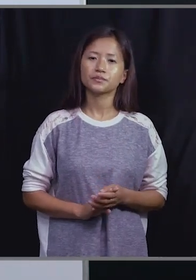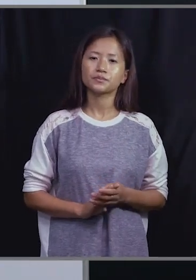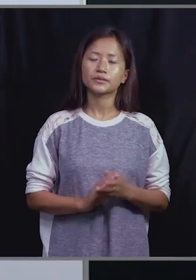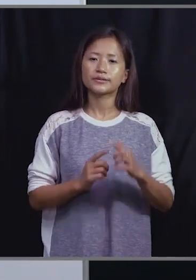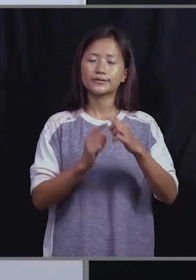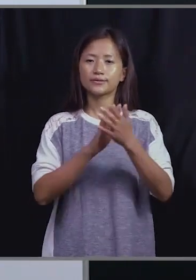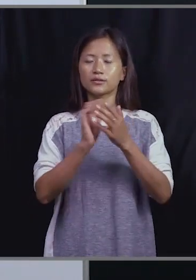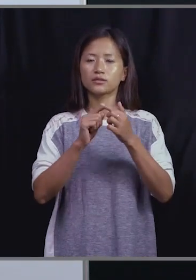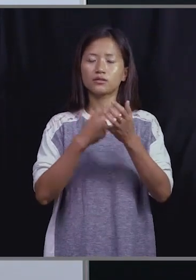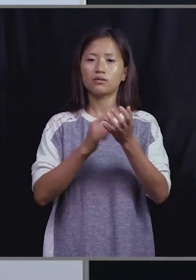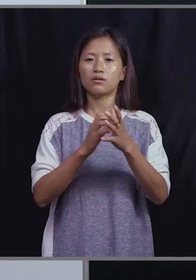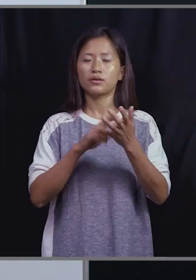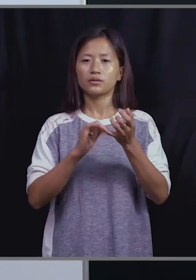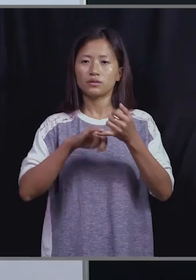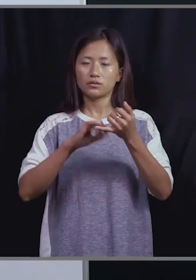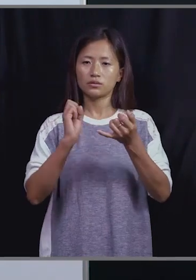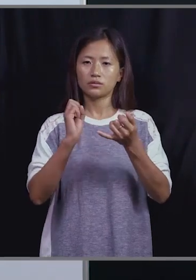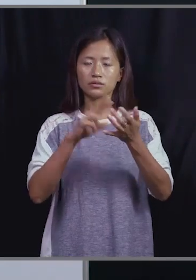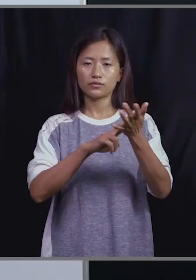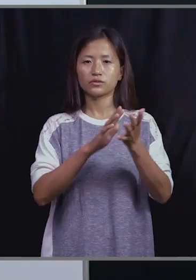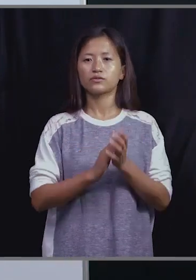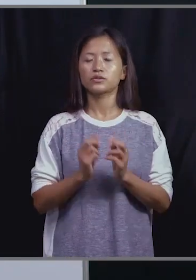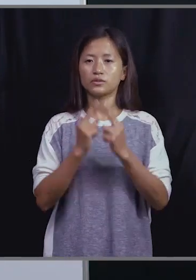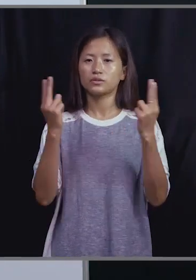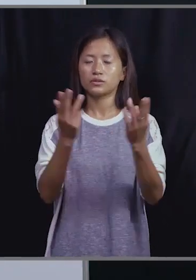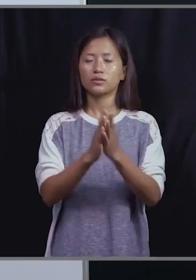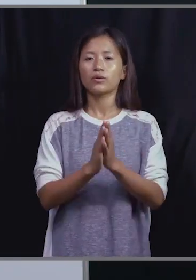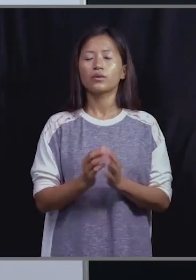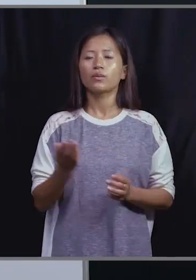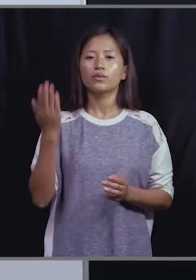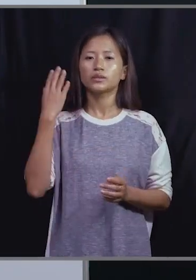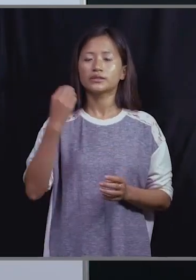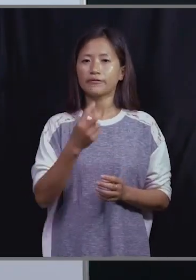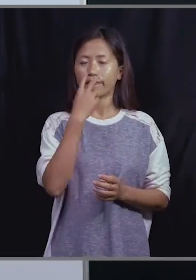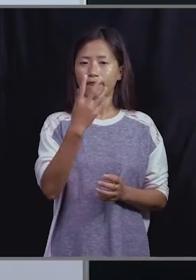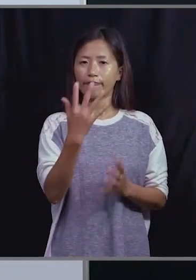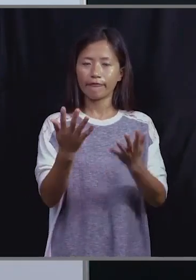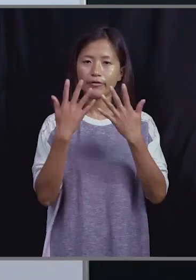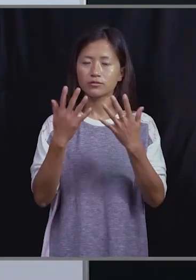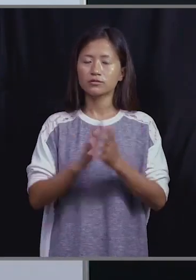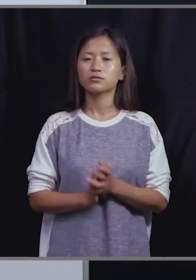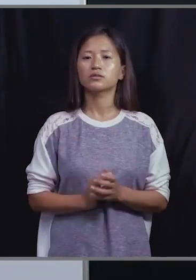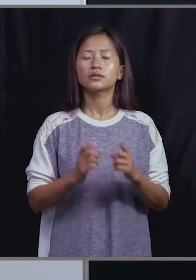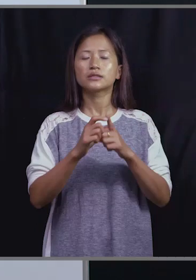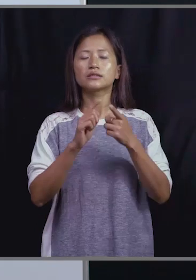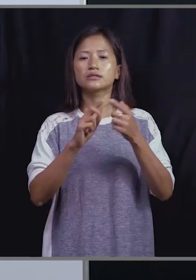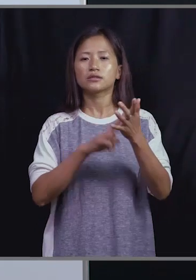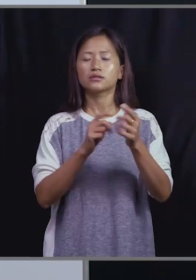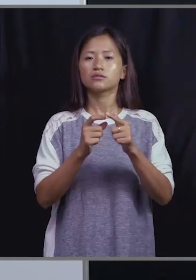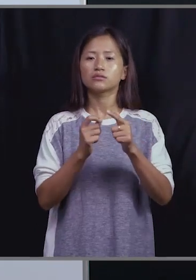Shock therapy in Soviet Union. When she faced this problem, the disintegration of